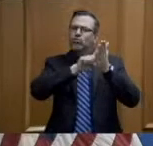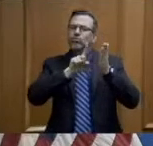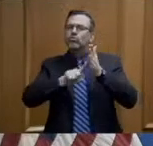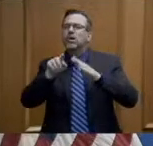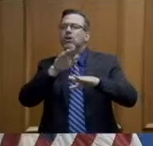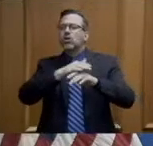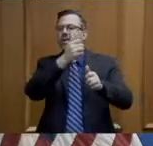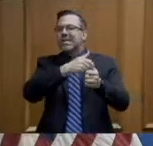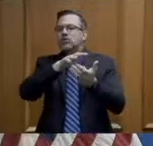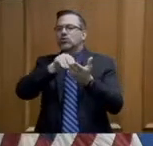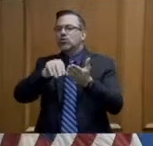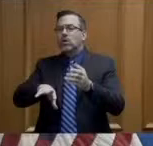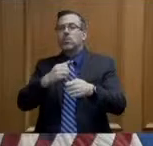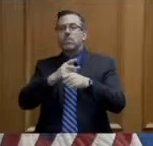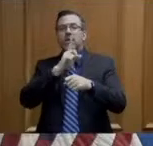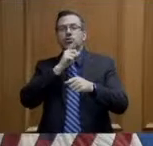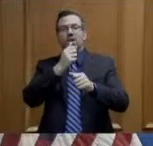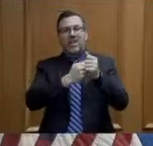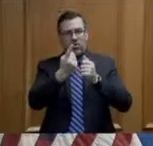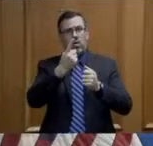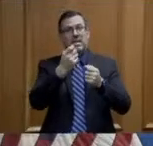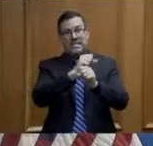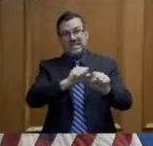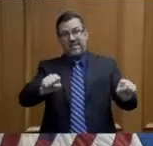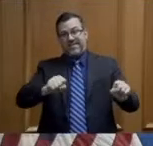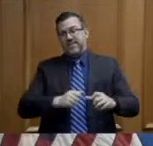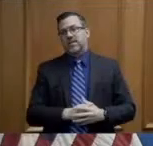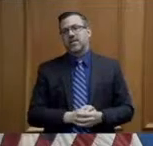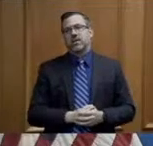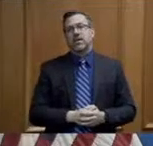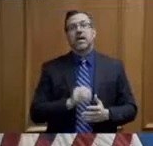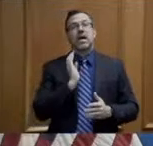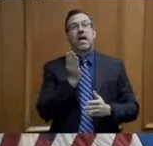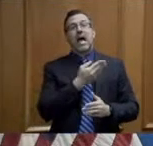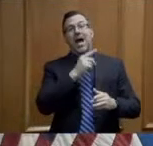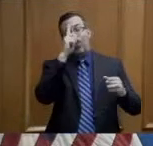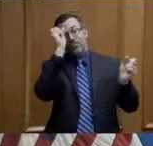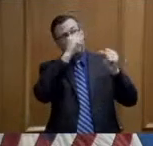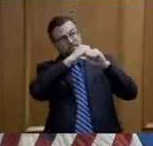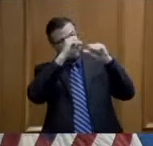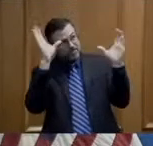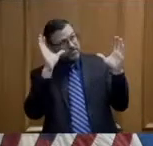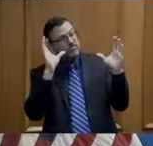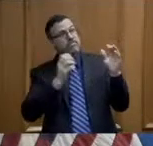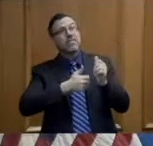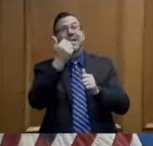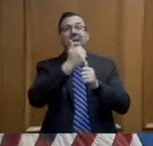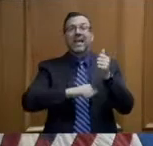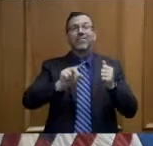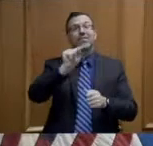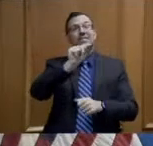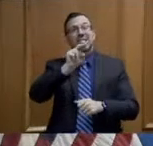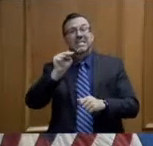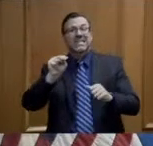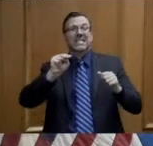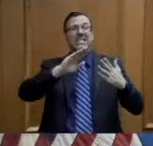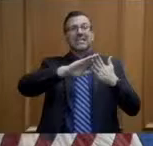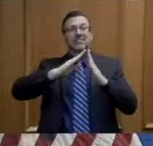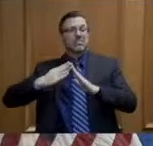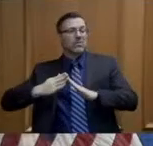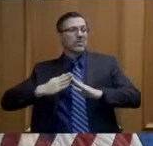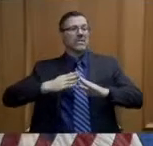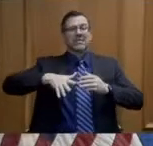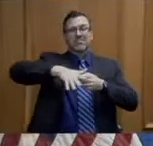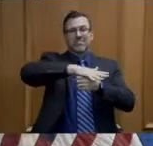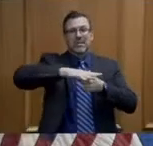safe and well. Our vision is that every Tennessee community, schools, together with community partners,